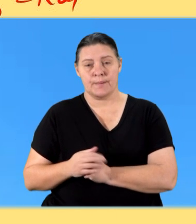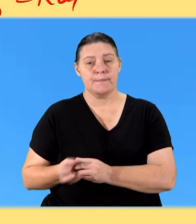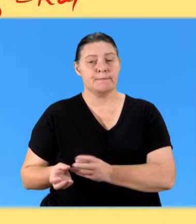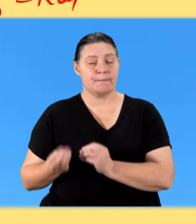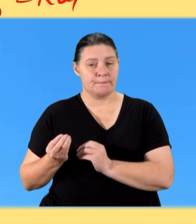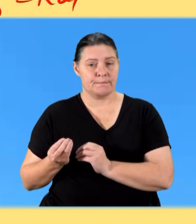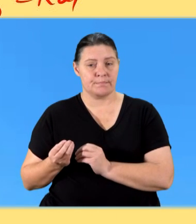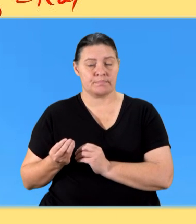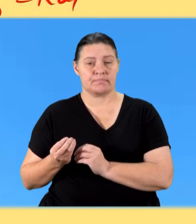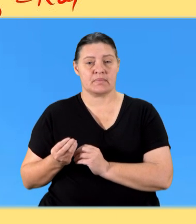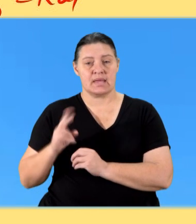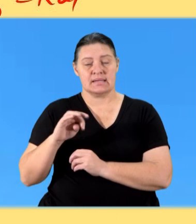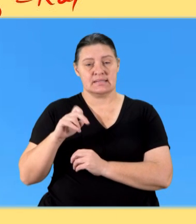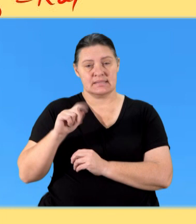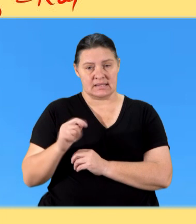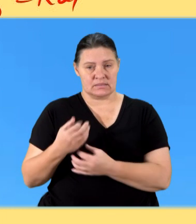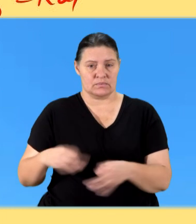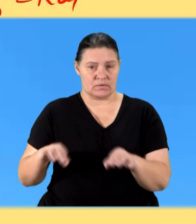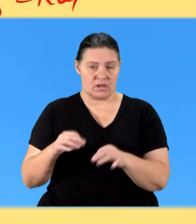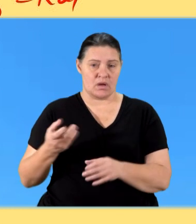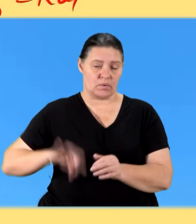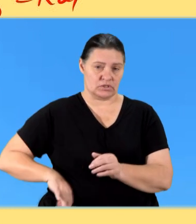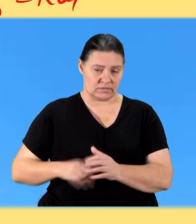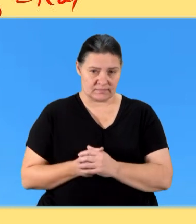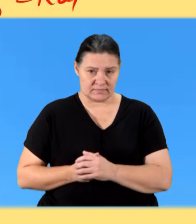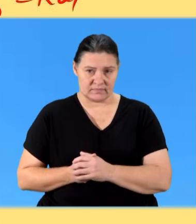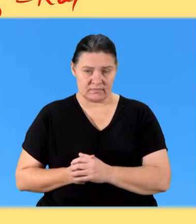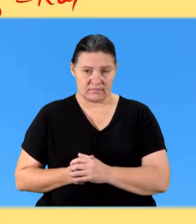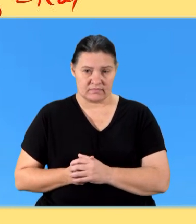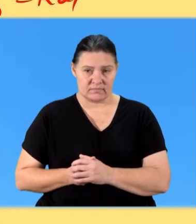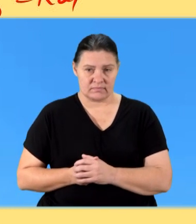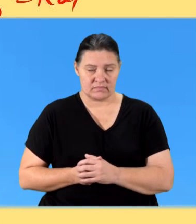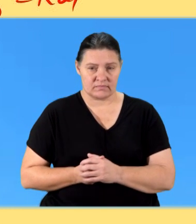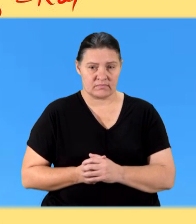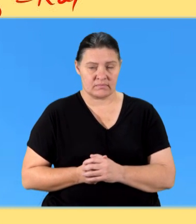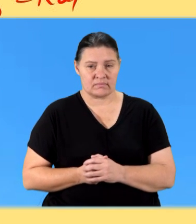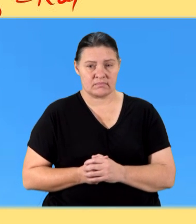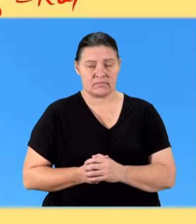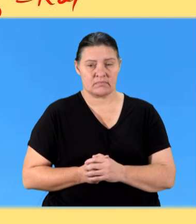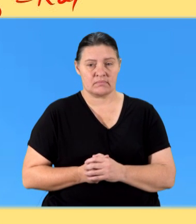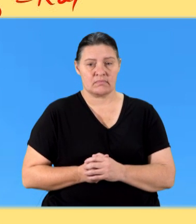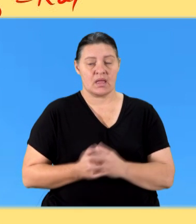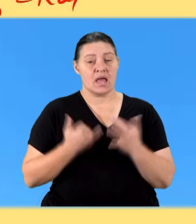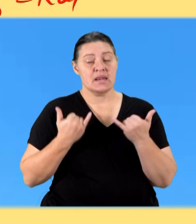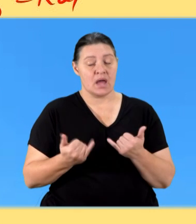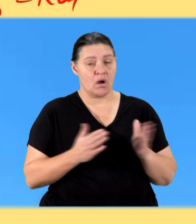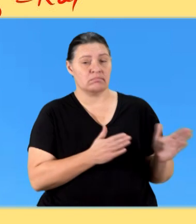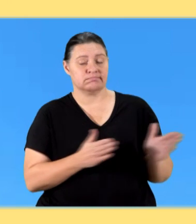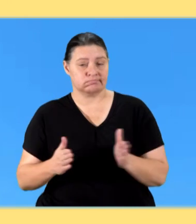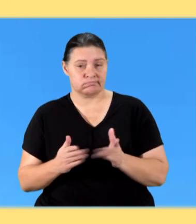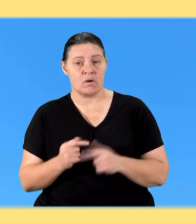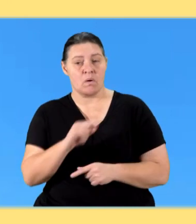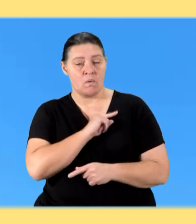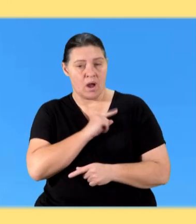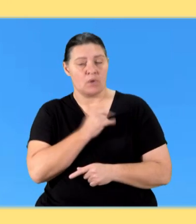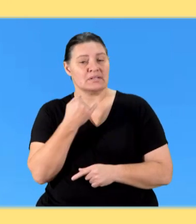1,568. That gives you net wage. Gives you a net wage. We'll now